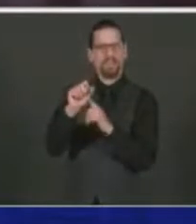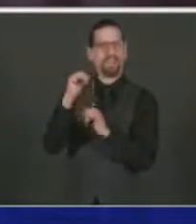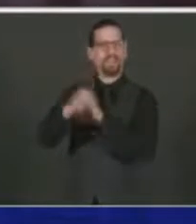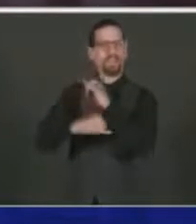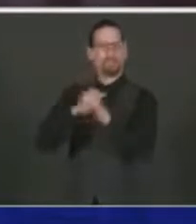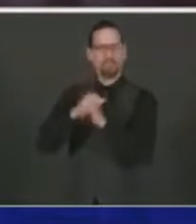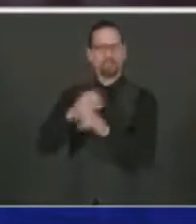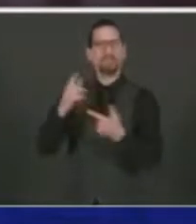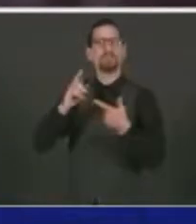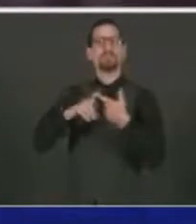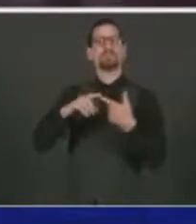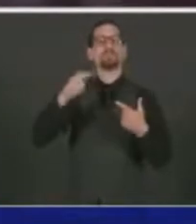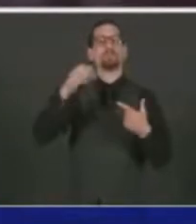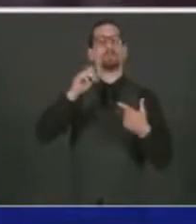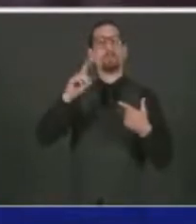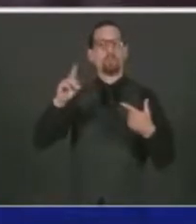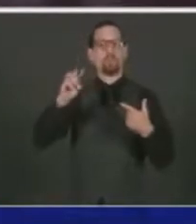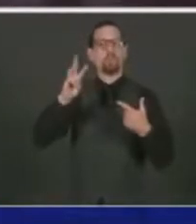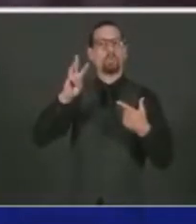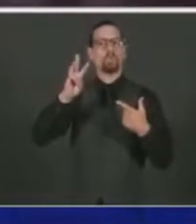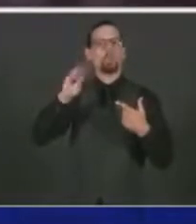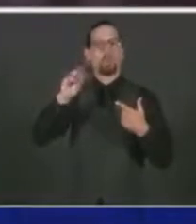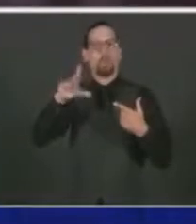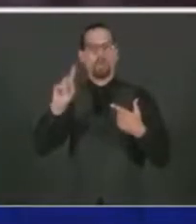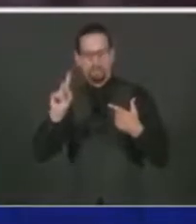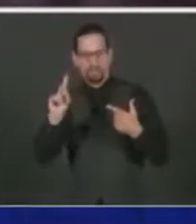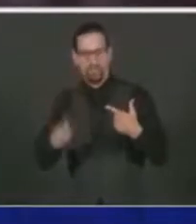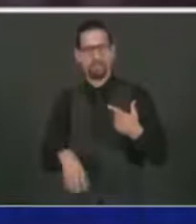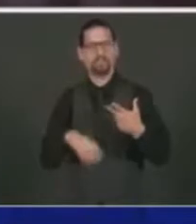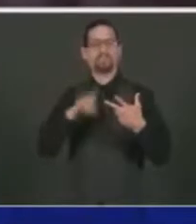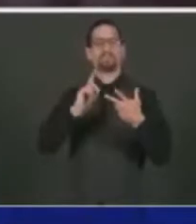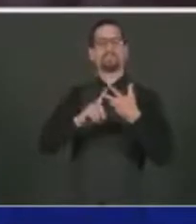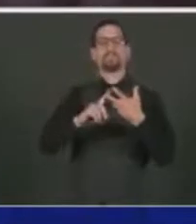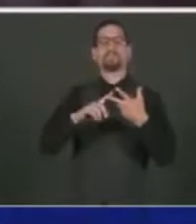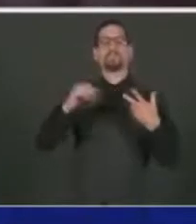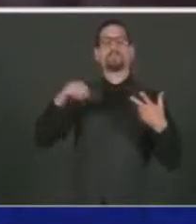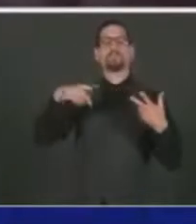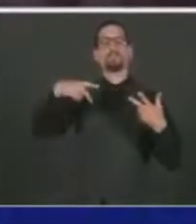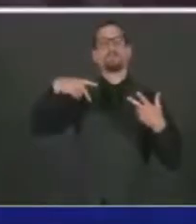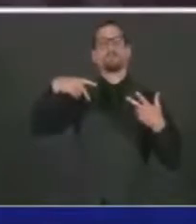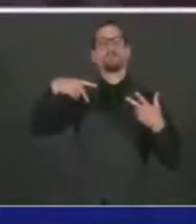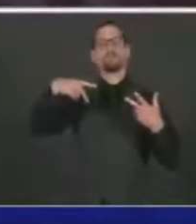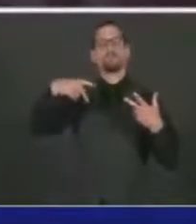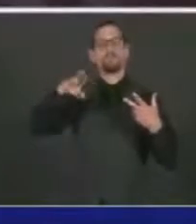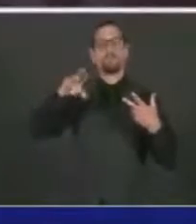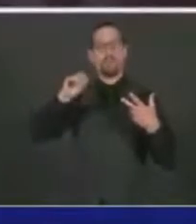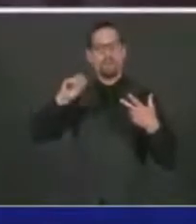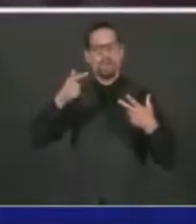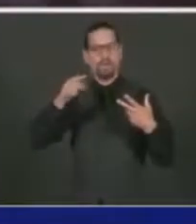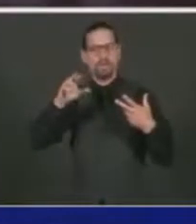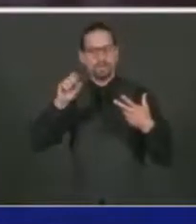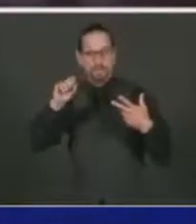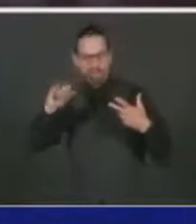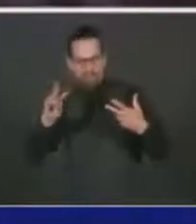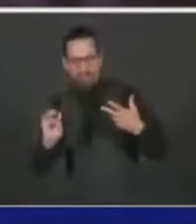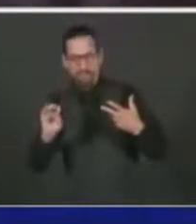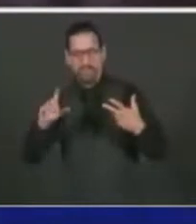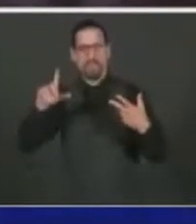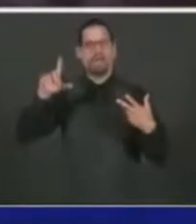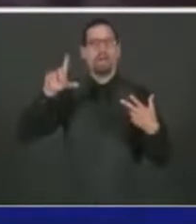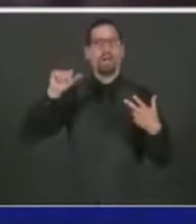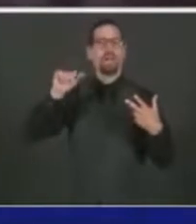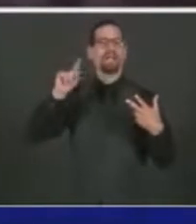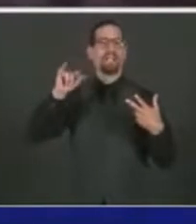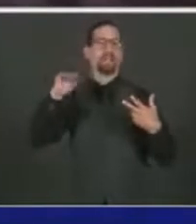World, Progreso Latino, and it's going very well. I reached out to you 1 week ago to ask you to